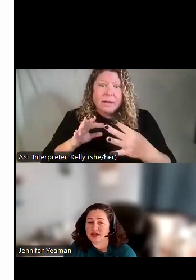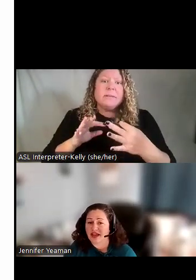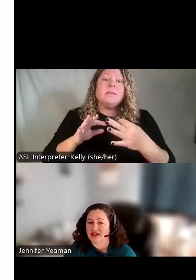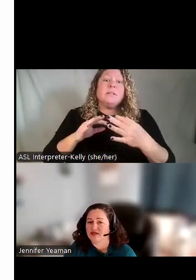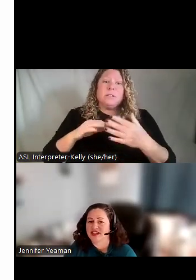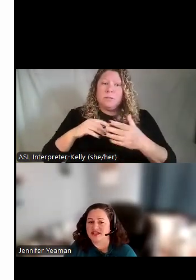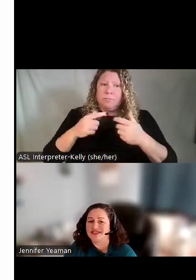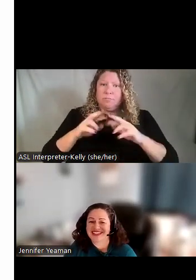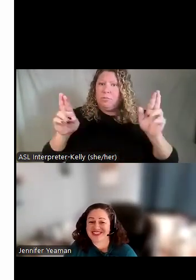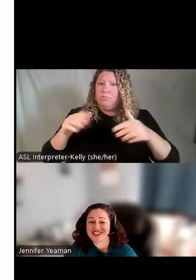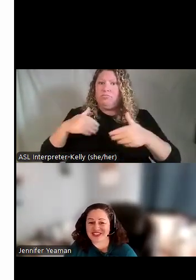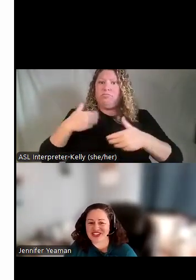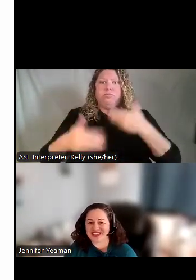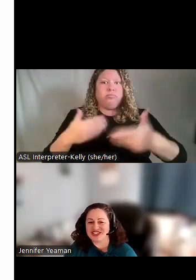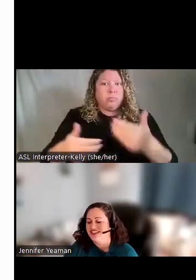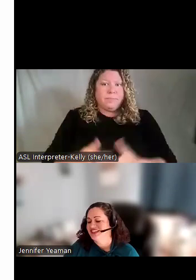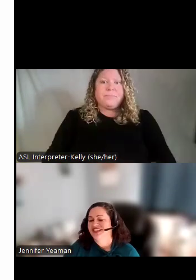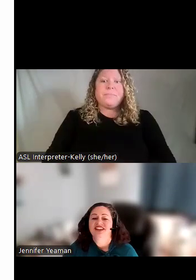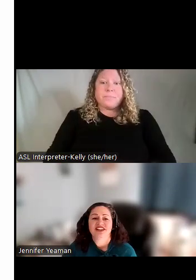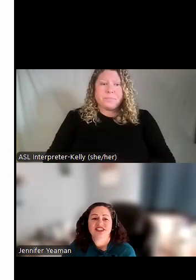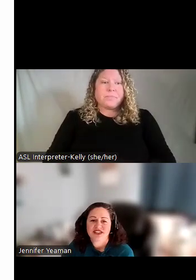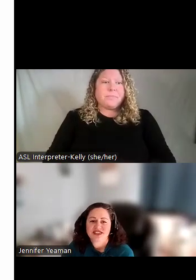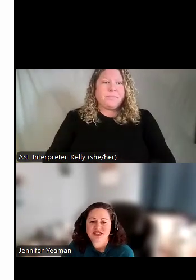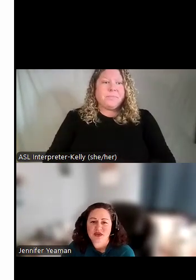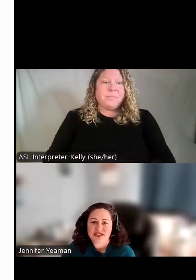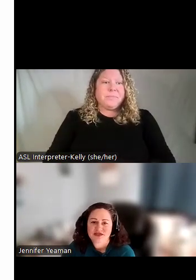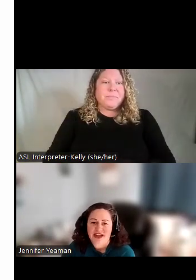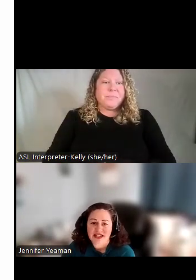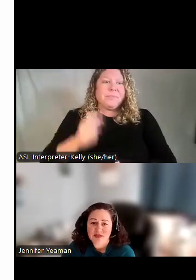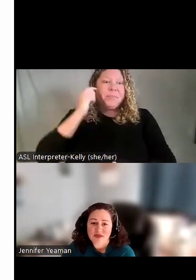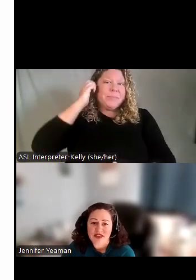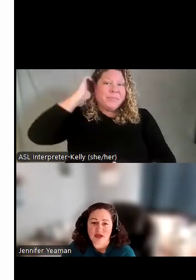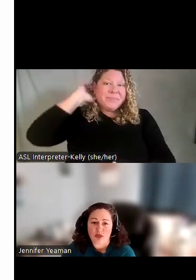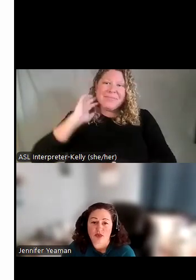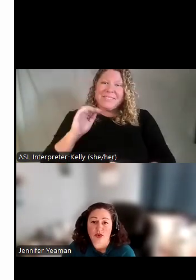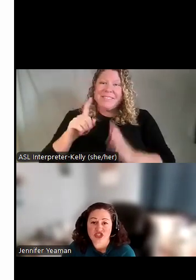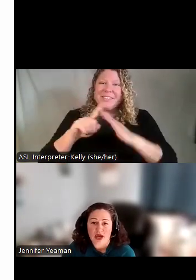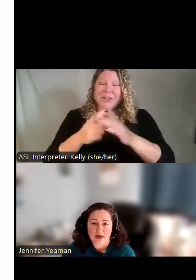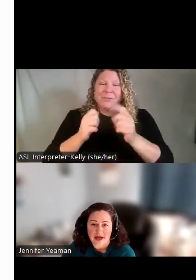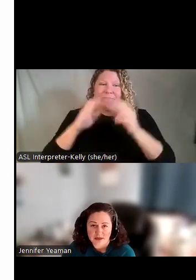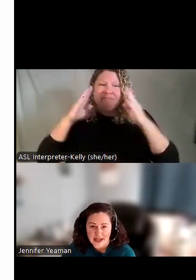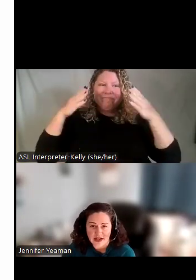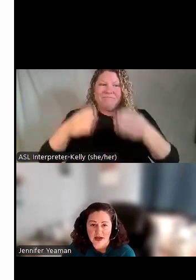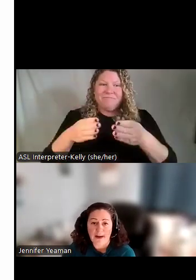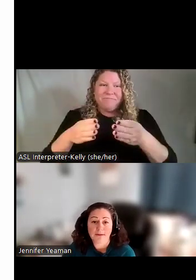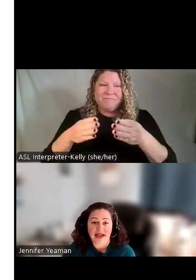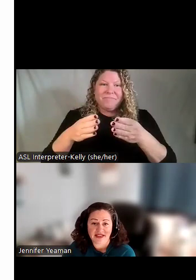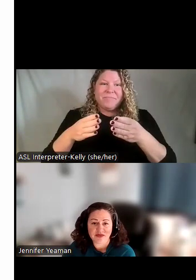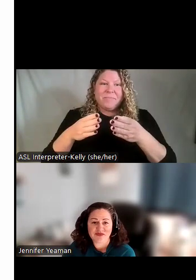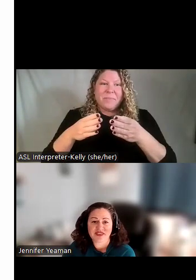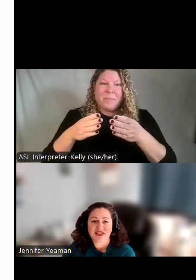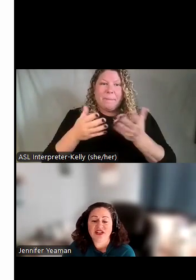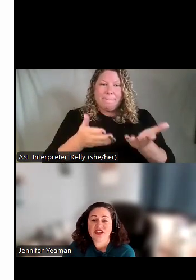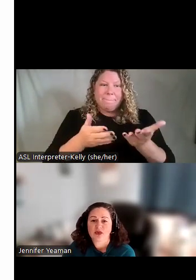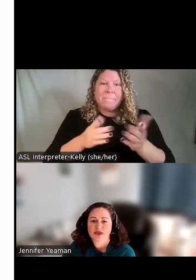for engagement and innovation, and especially change. So let's start with defining the workshop namesake,